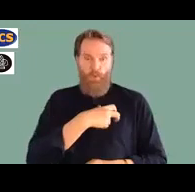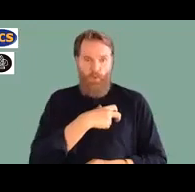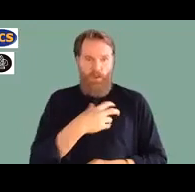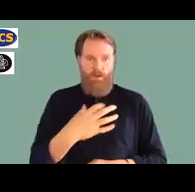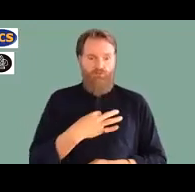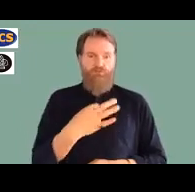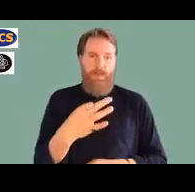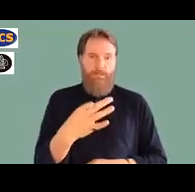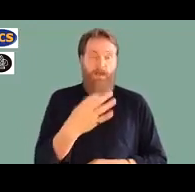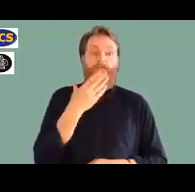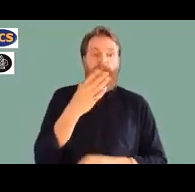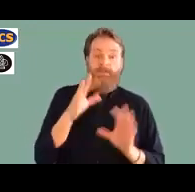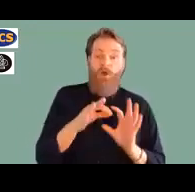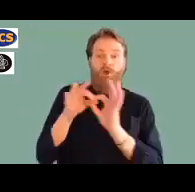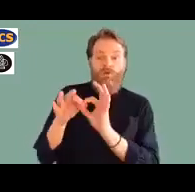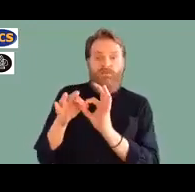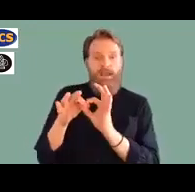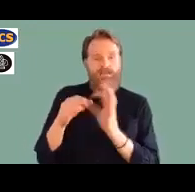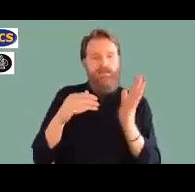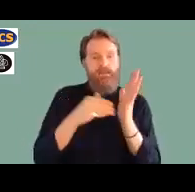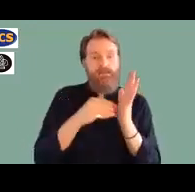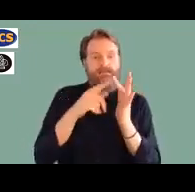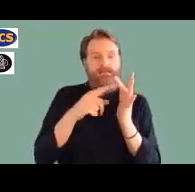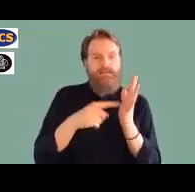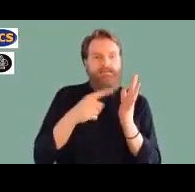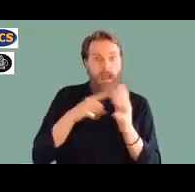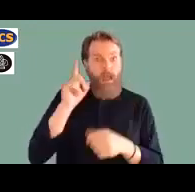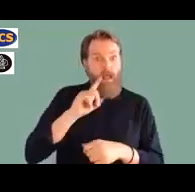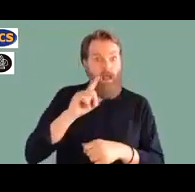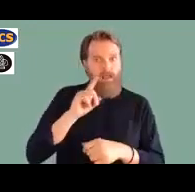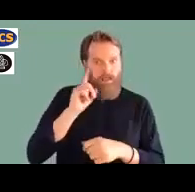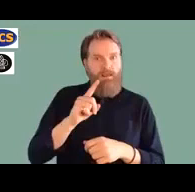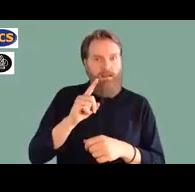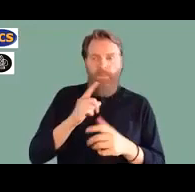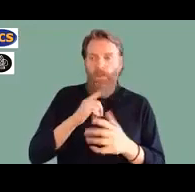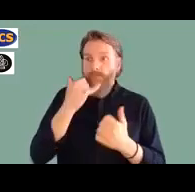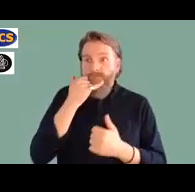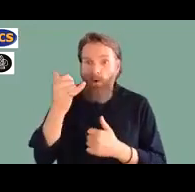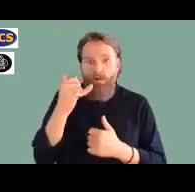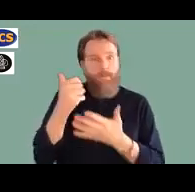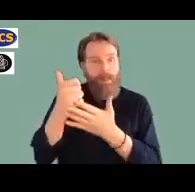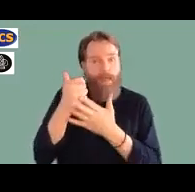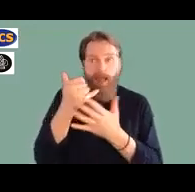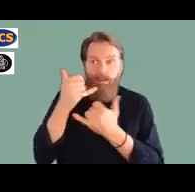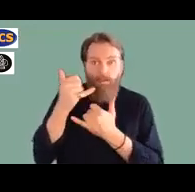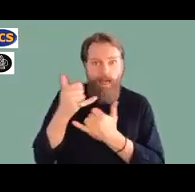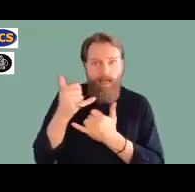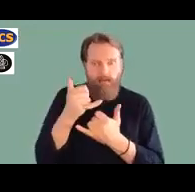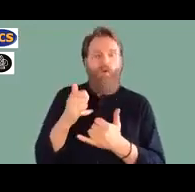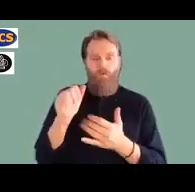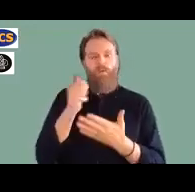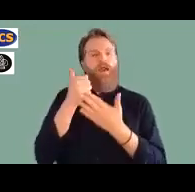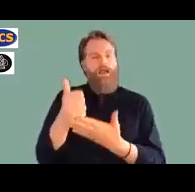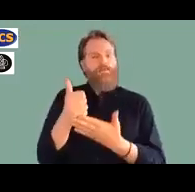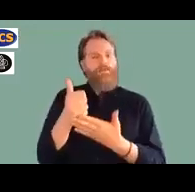our national helpline, where we will immediately take that up for people and try and ensure that people are safe. The final thing I wanted to cover, because